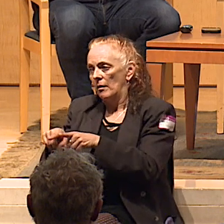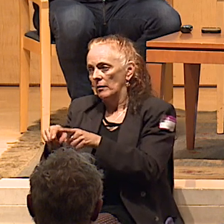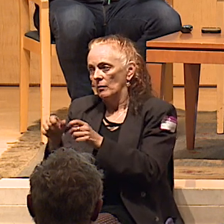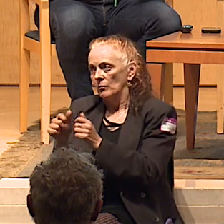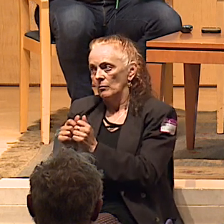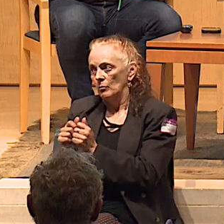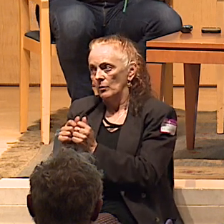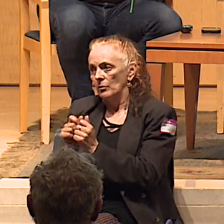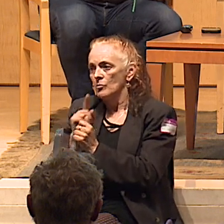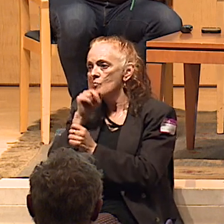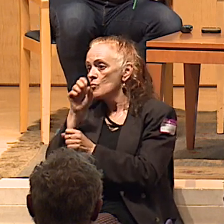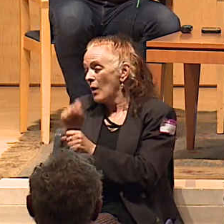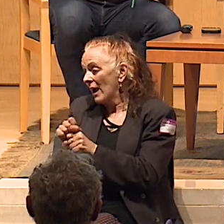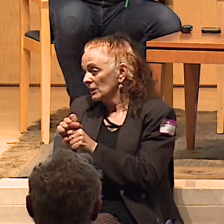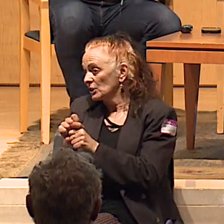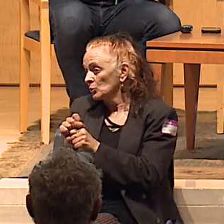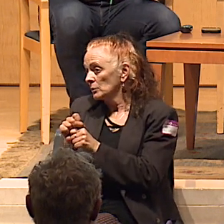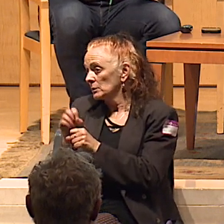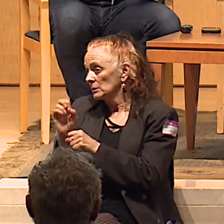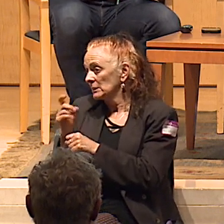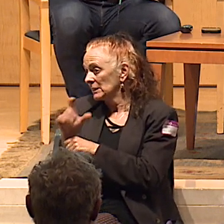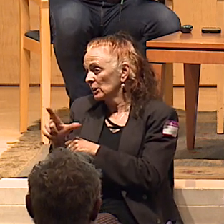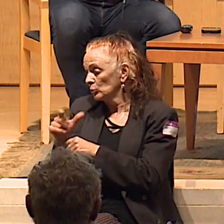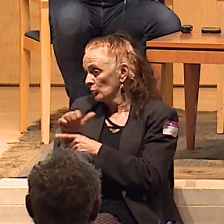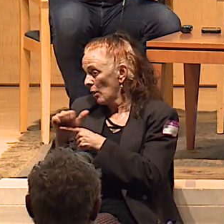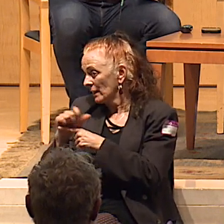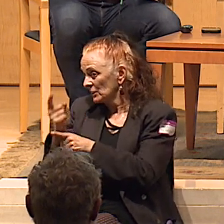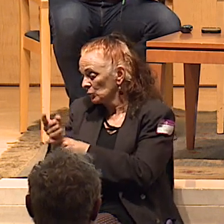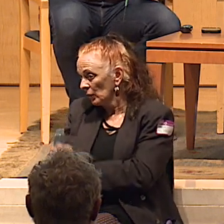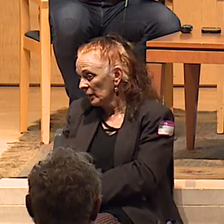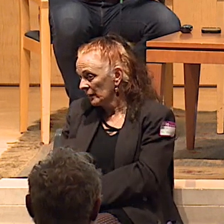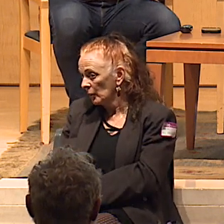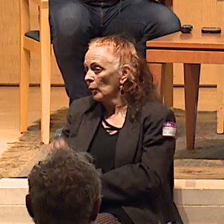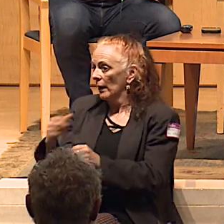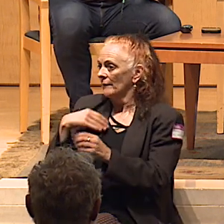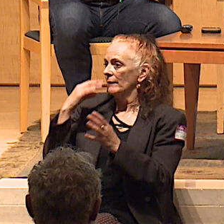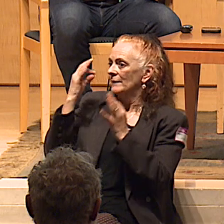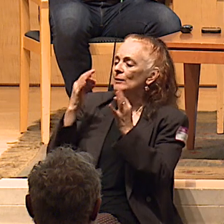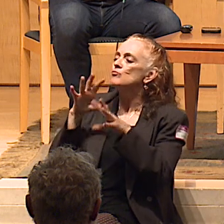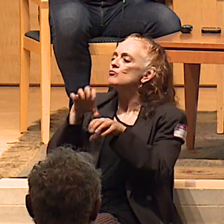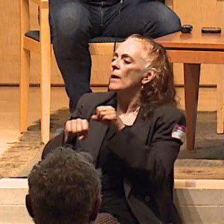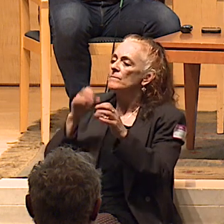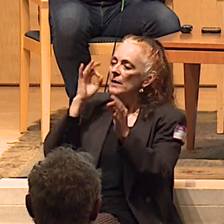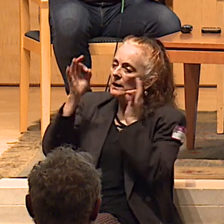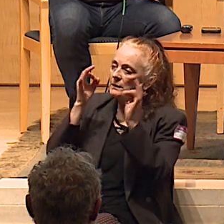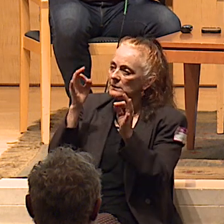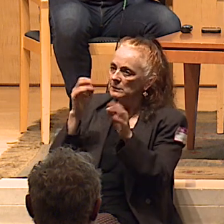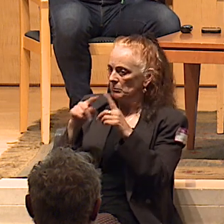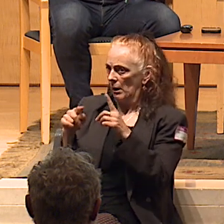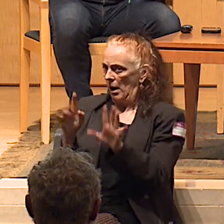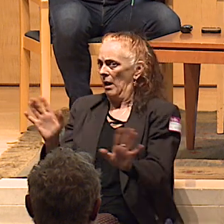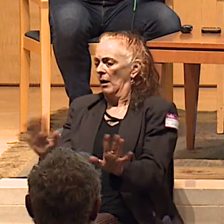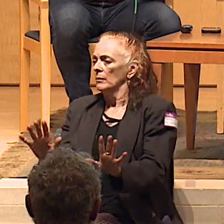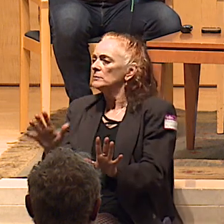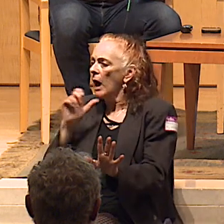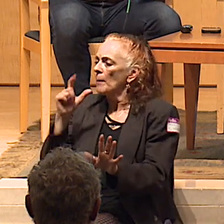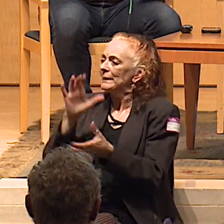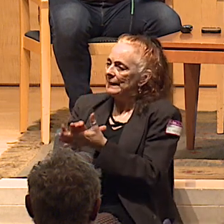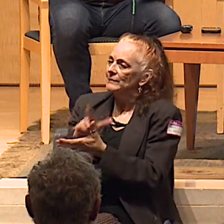your real practice, sexual practice would be, right? Yeah. I mean, we can have fantasies about, you know, rape fantasies and not believe in rape, right?